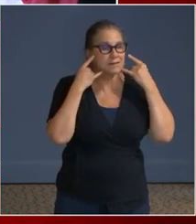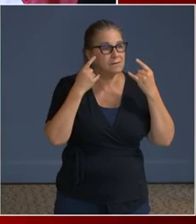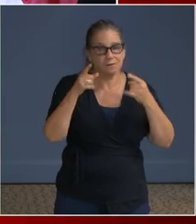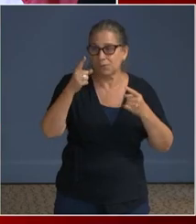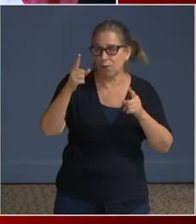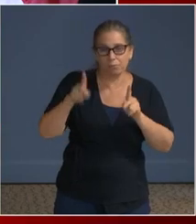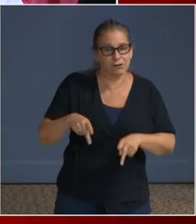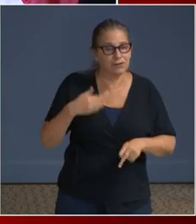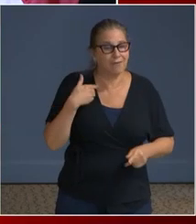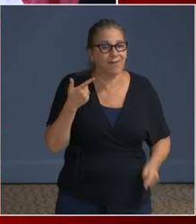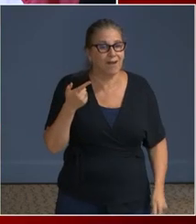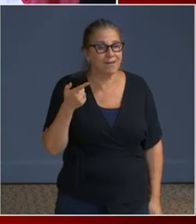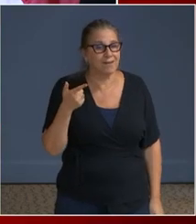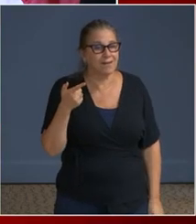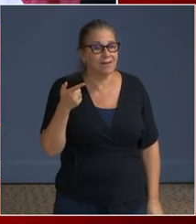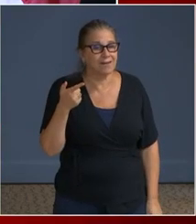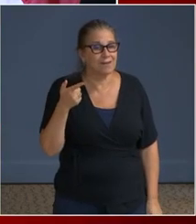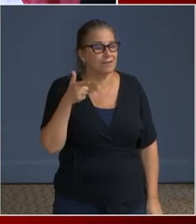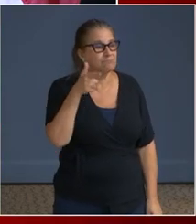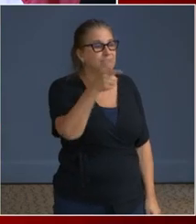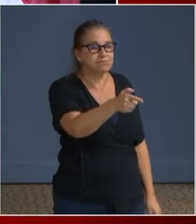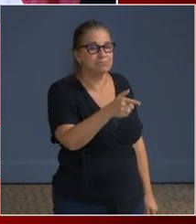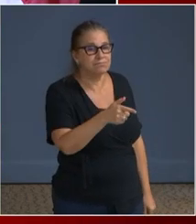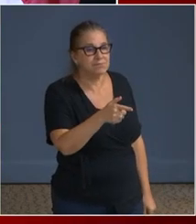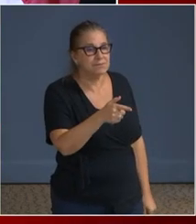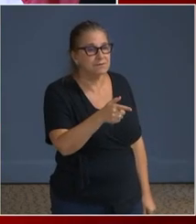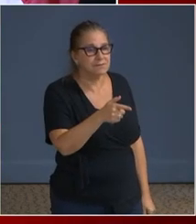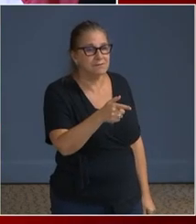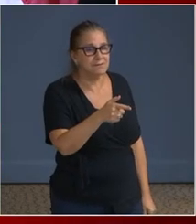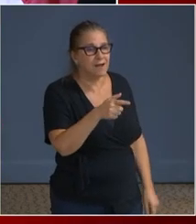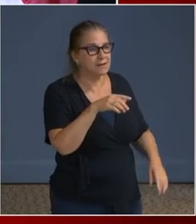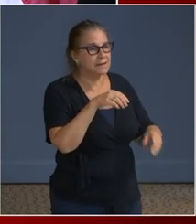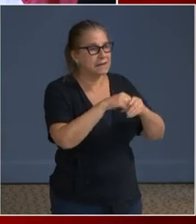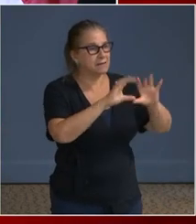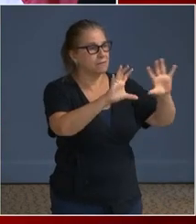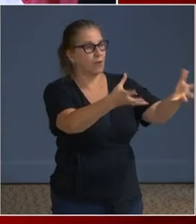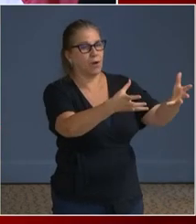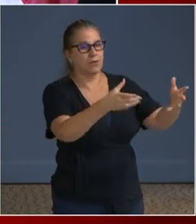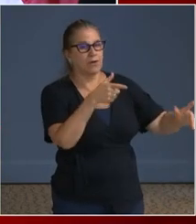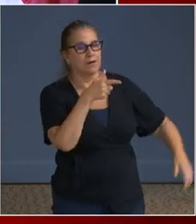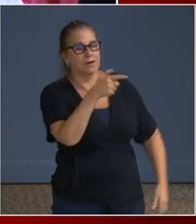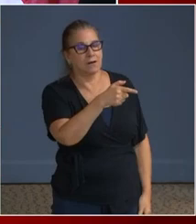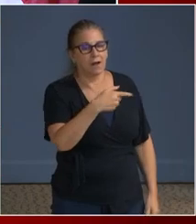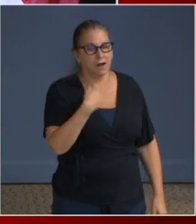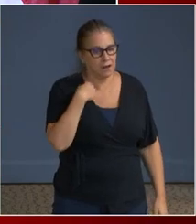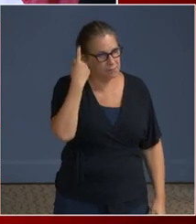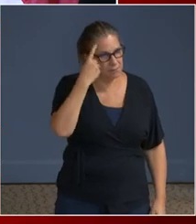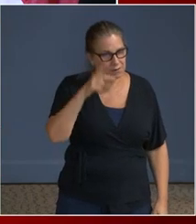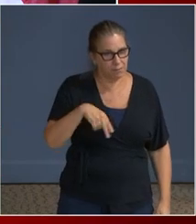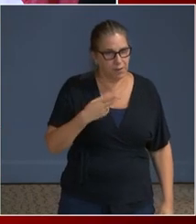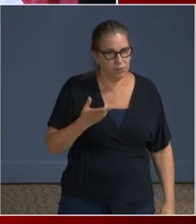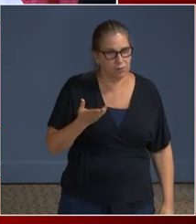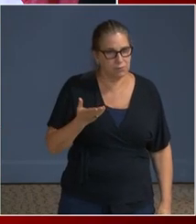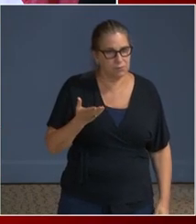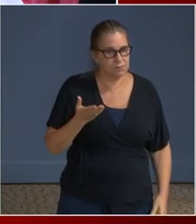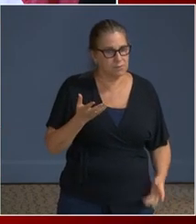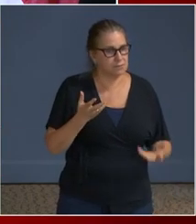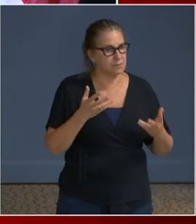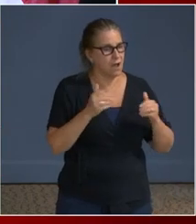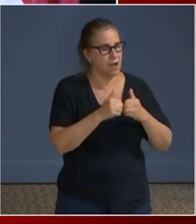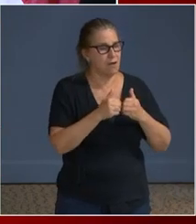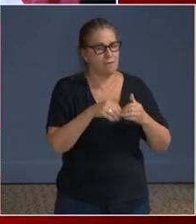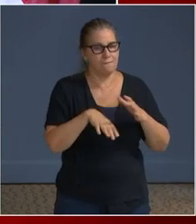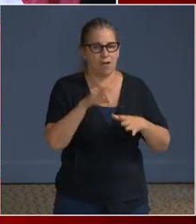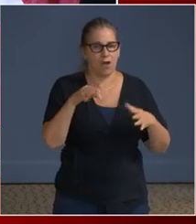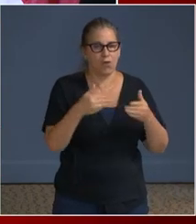will shoot it into a crowd of girls. All right, so we have to think about some new ways to communicate to